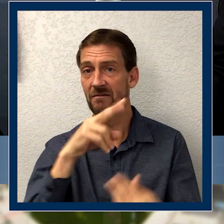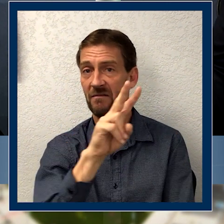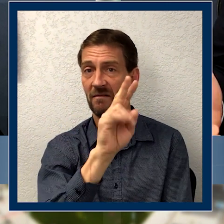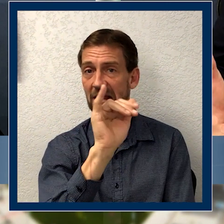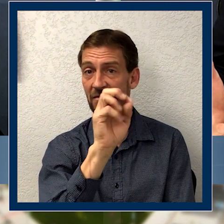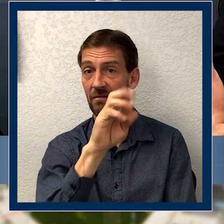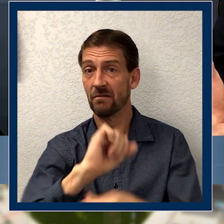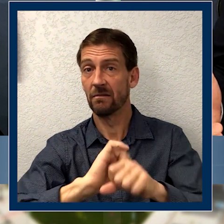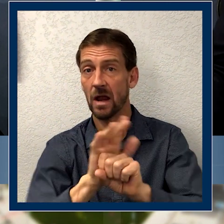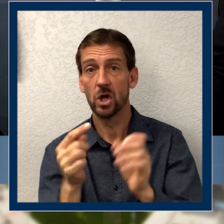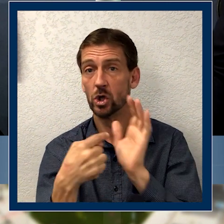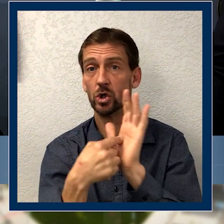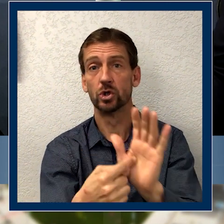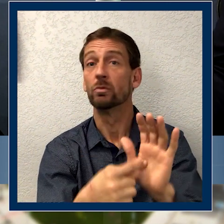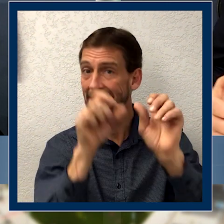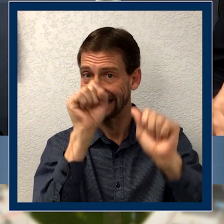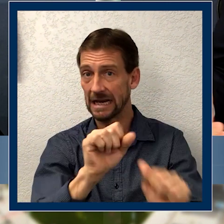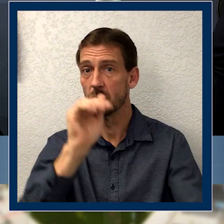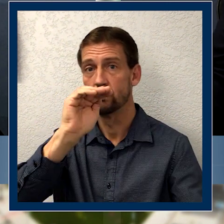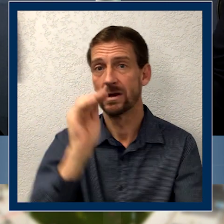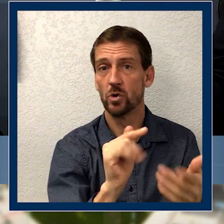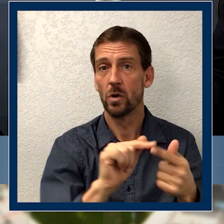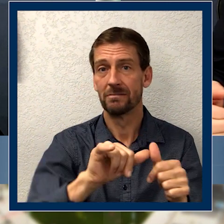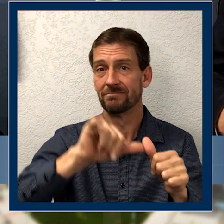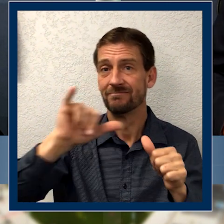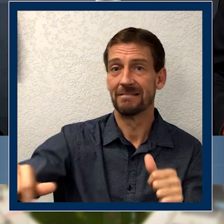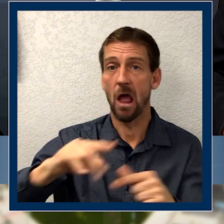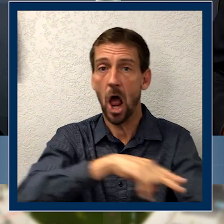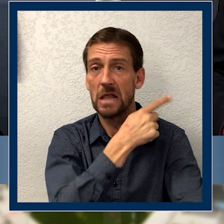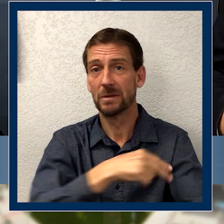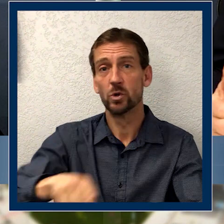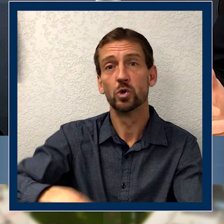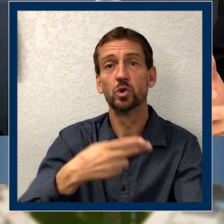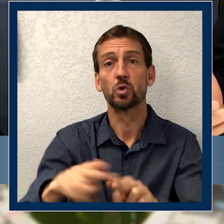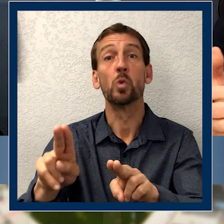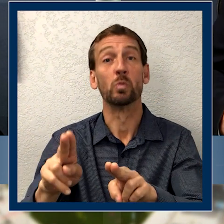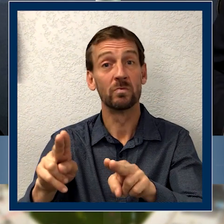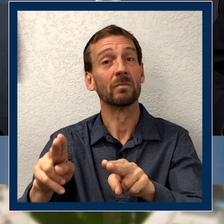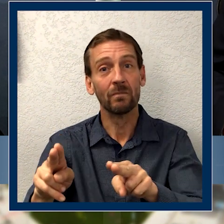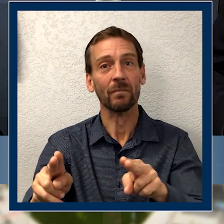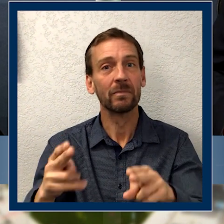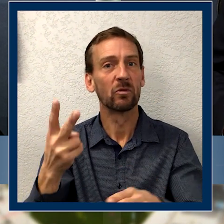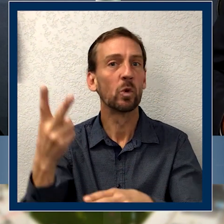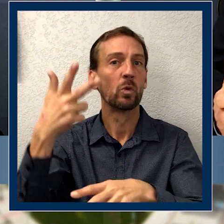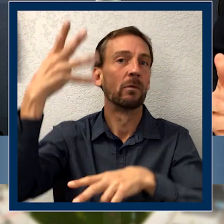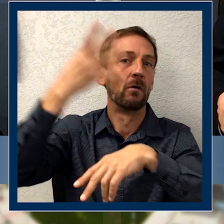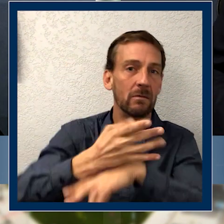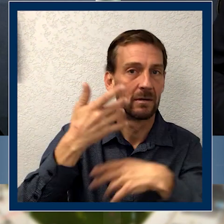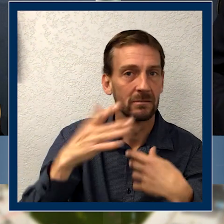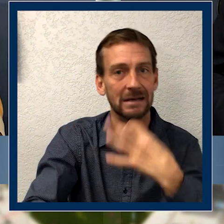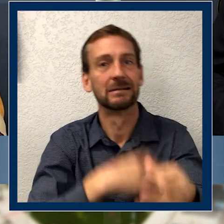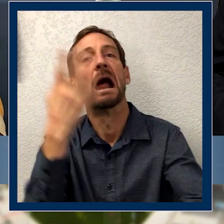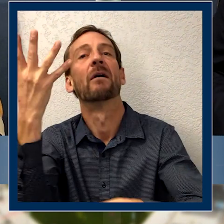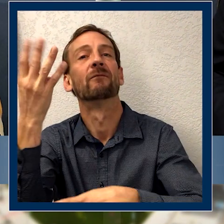the studies show that it can reduce the length of stay and the severity of the symptoms. We're hoping that we receive some of that